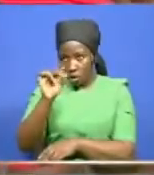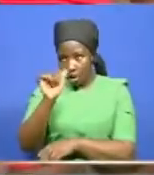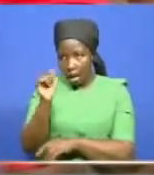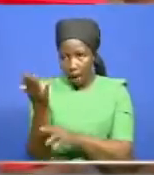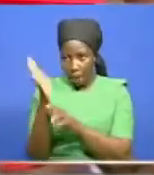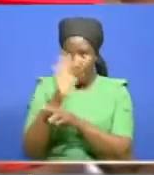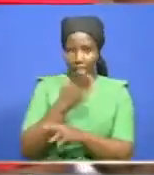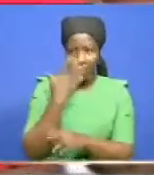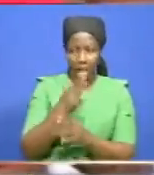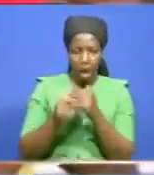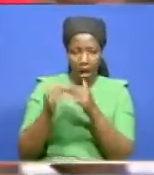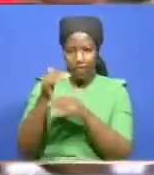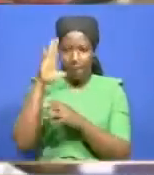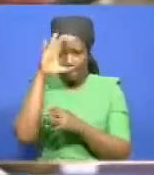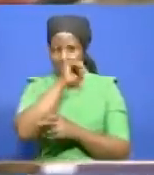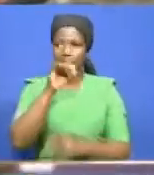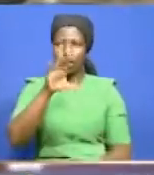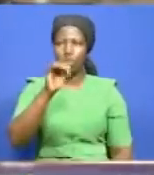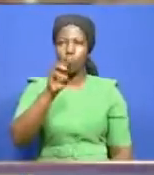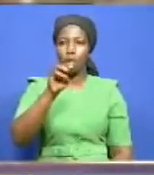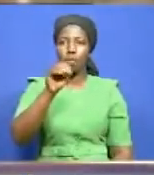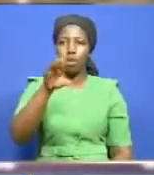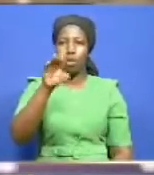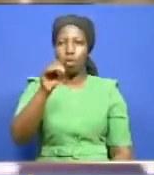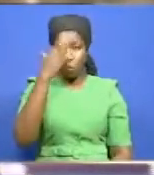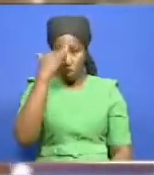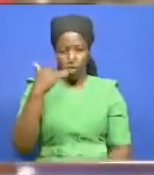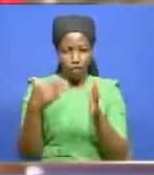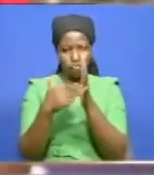Comoros doubleheader due to the restriction occasioned by the